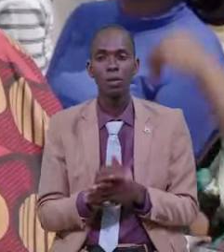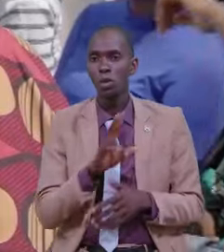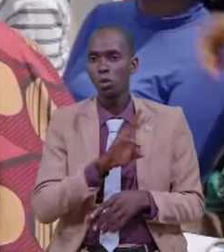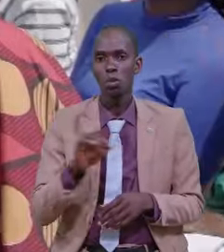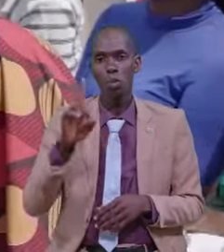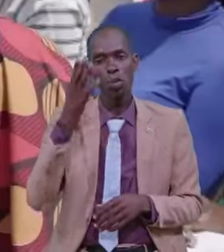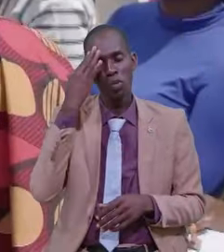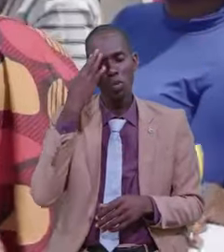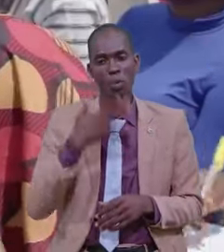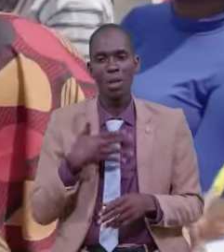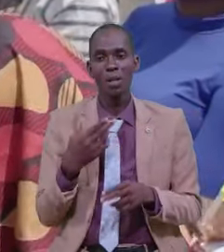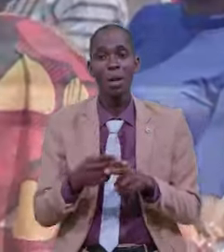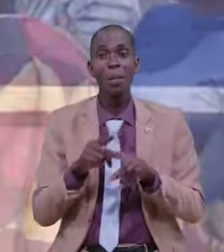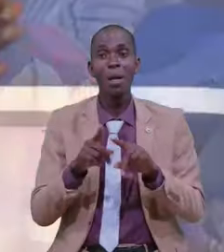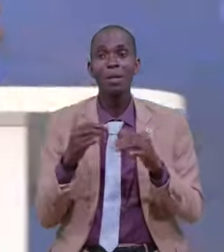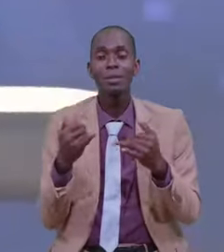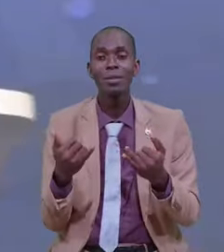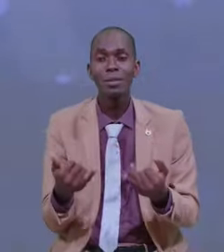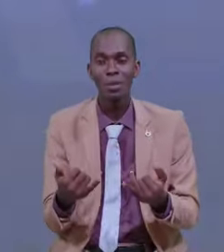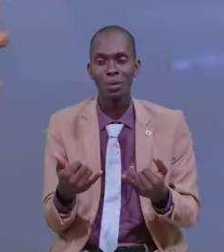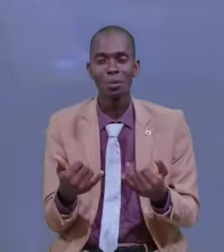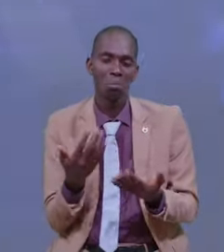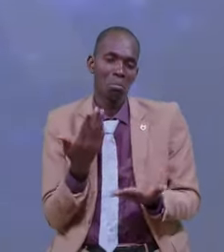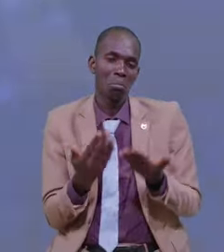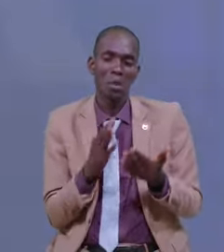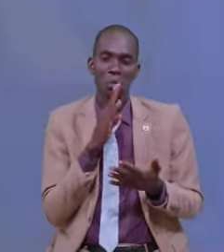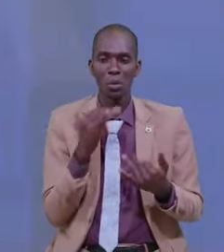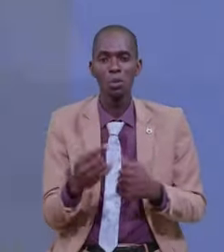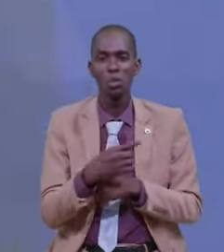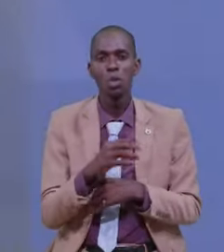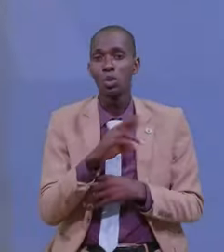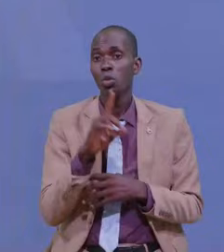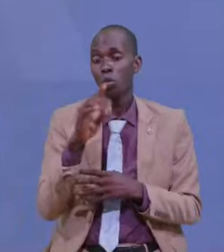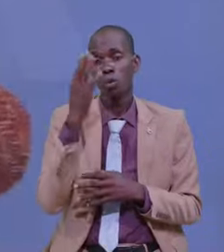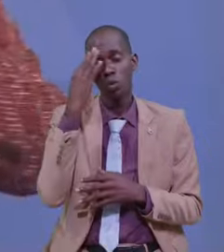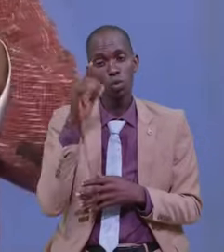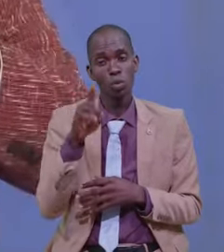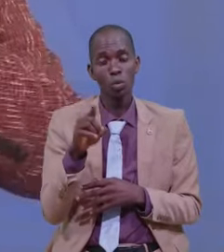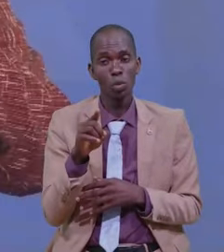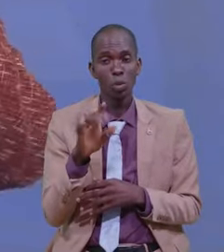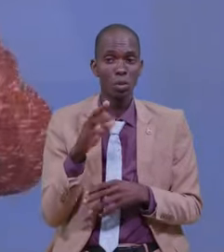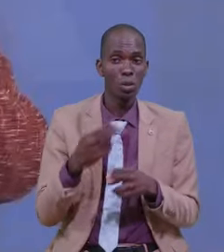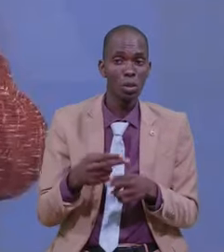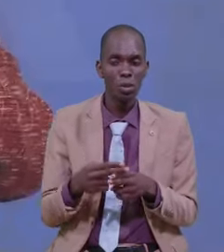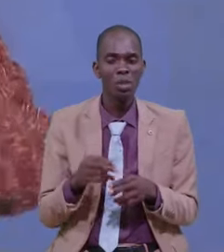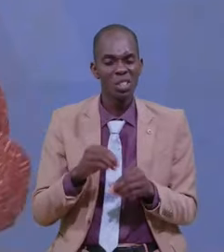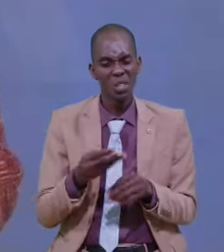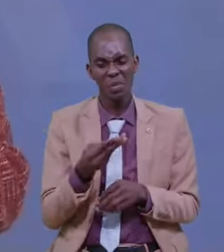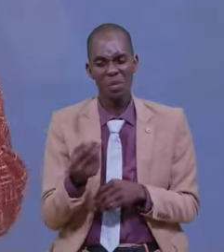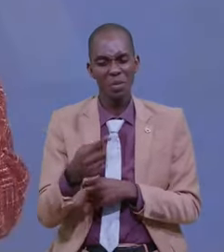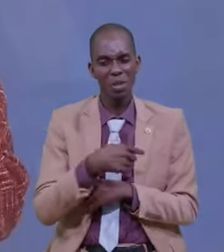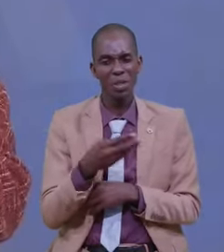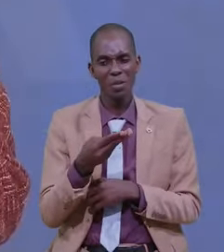name. But now, maybe today, nobody knows your name. In a few days, in a few months, in a